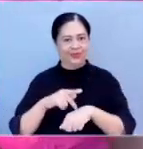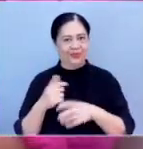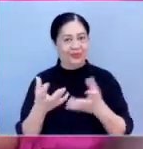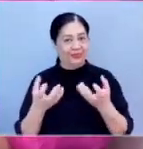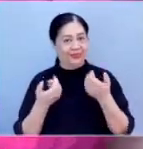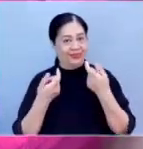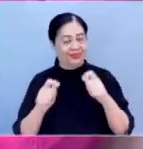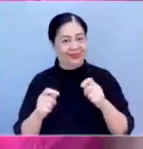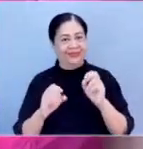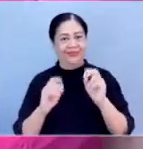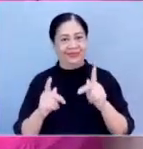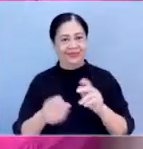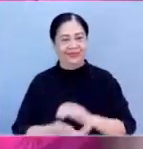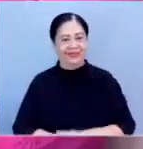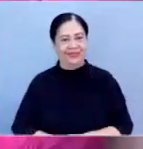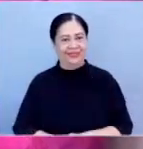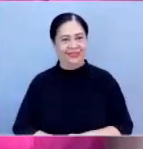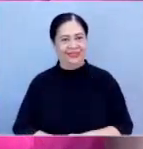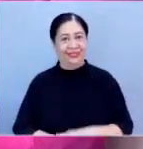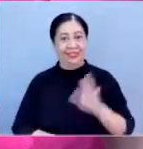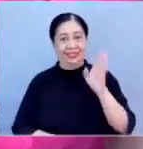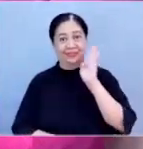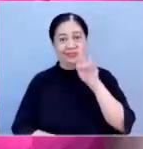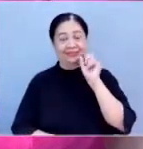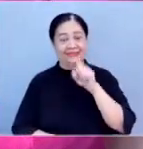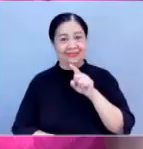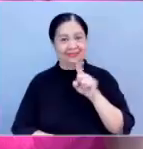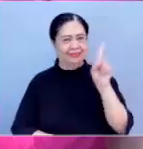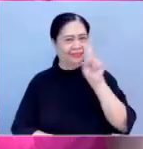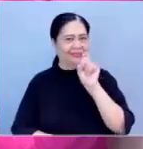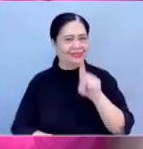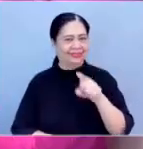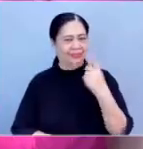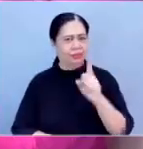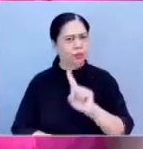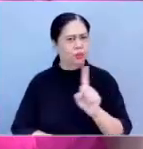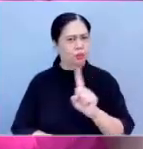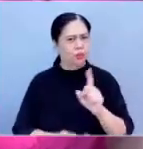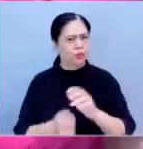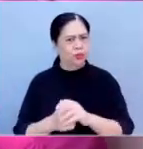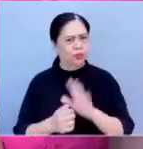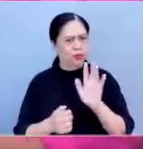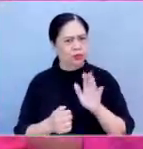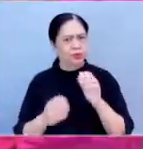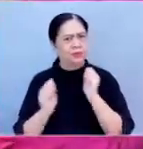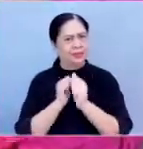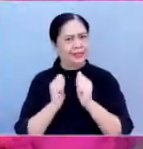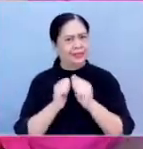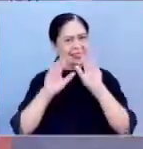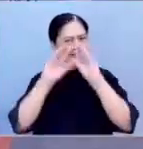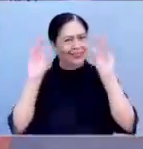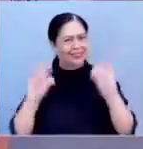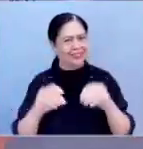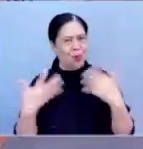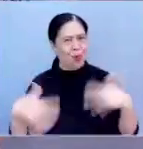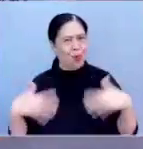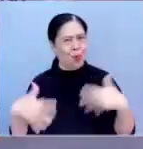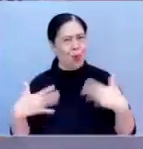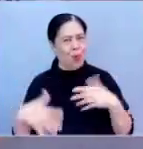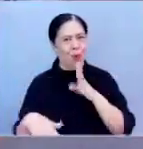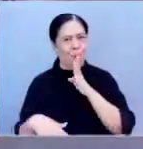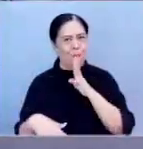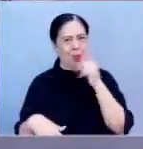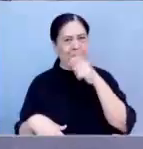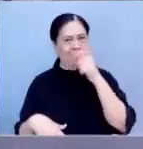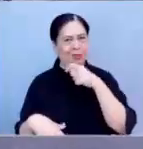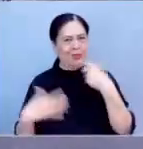try this out? Okay. Mga kapatid, tanong ko lang, ano ba ang feeling of Christmas? Woo! Okay lang?